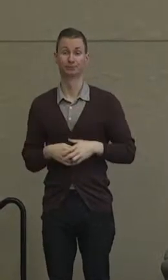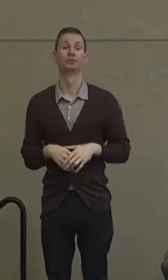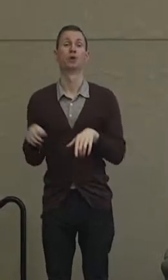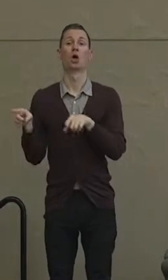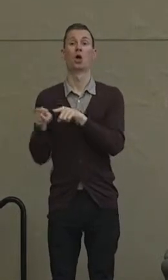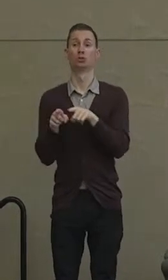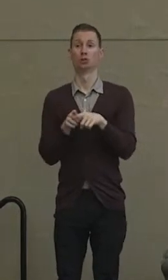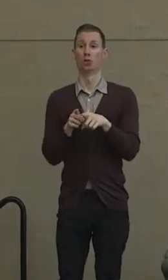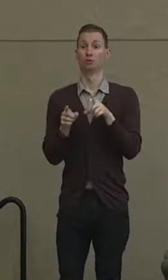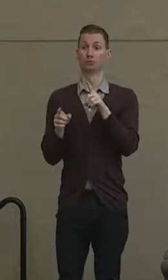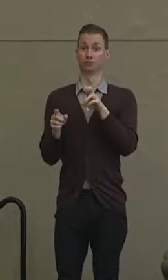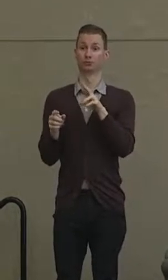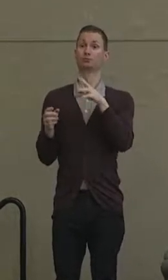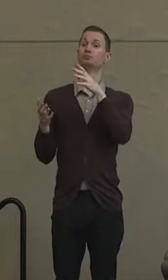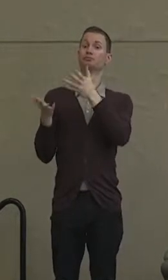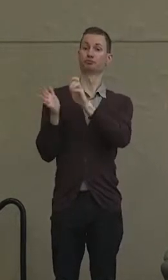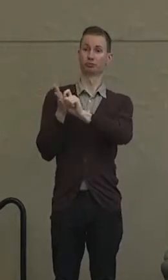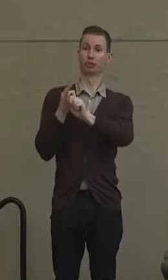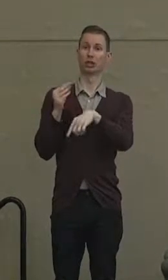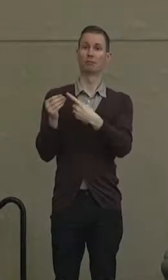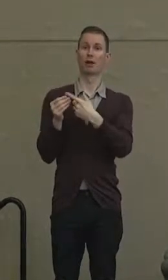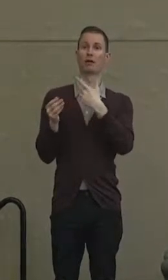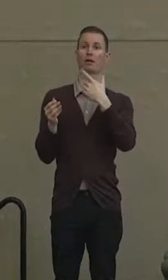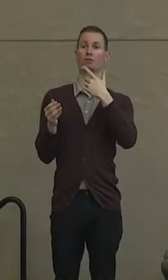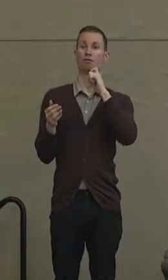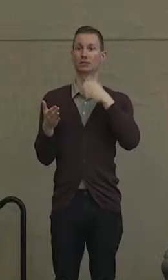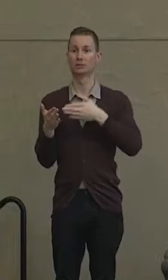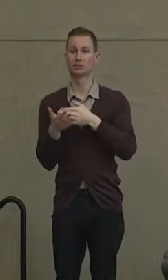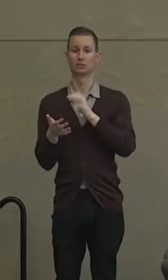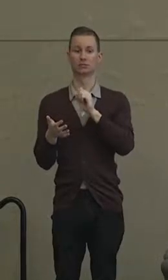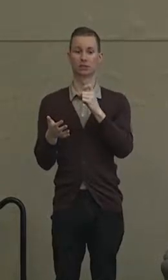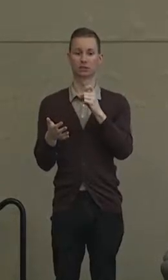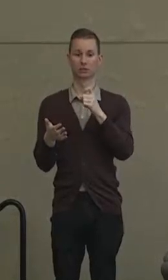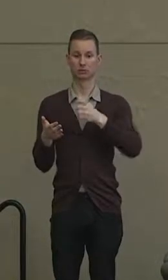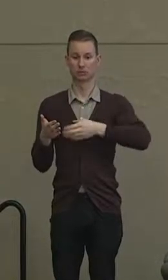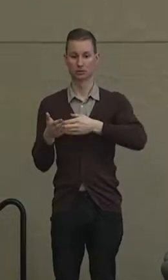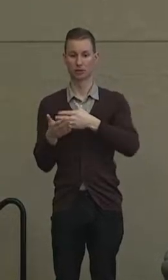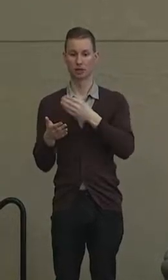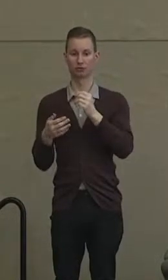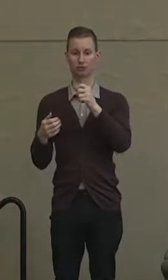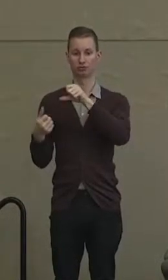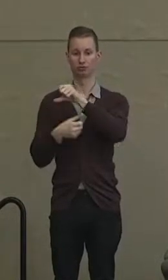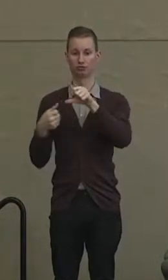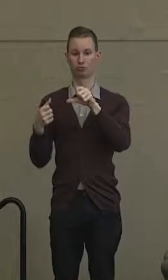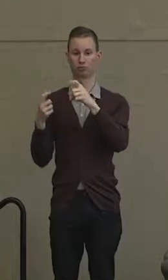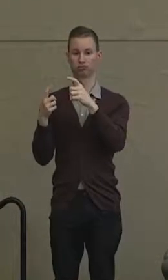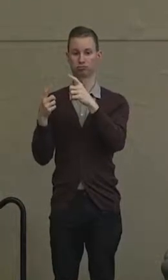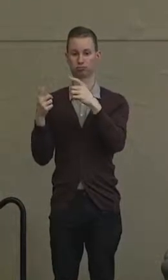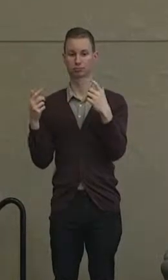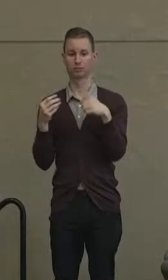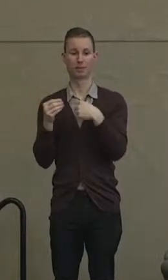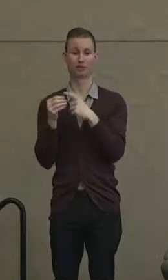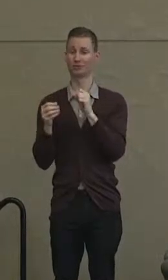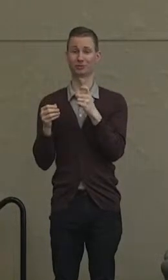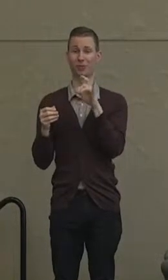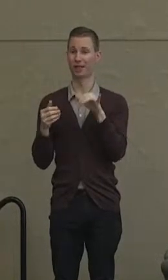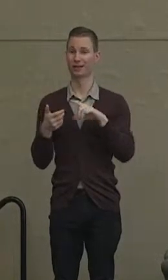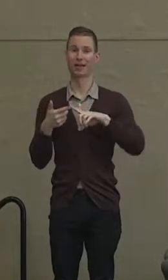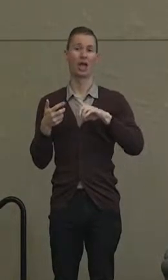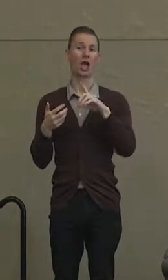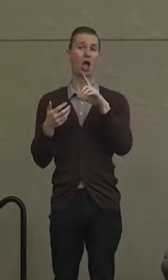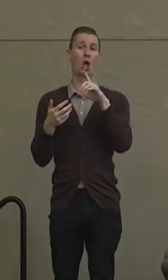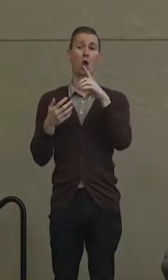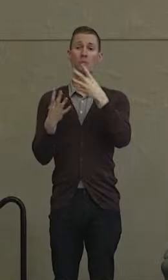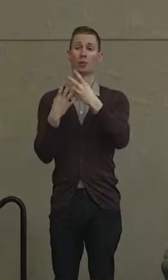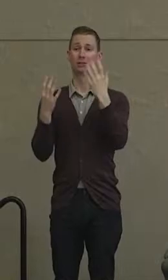written about black feminism and gender violence, race and criminal justice policy, and the social dynamics around issues of sexuality, prison abolition,